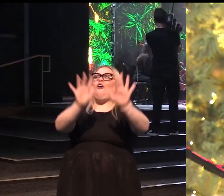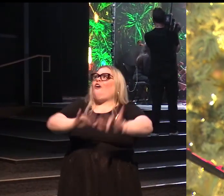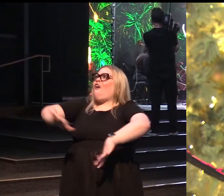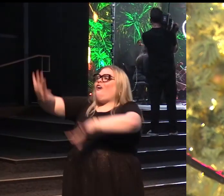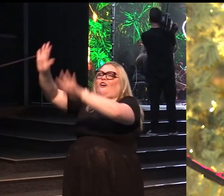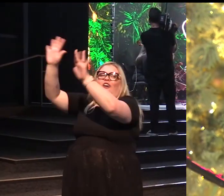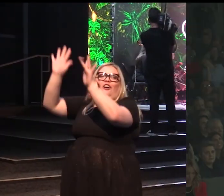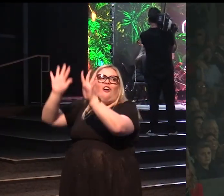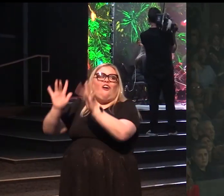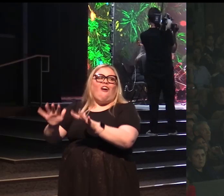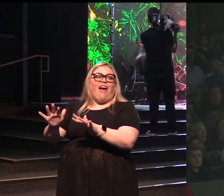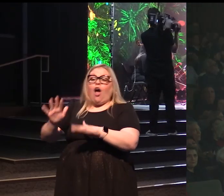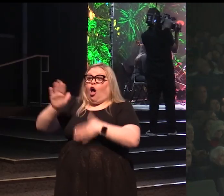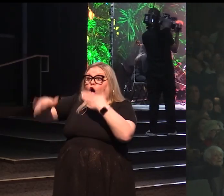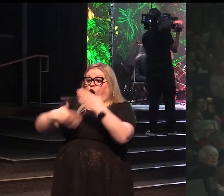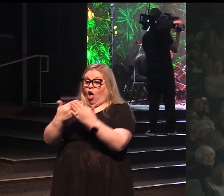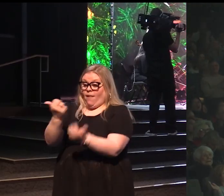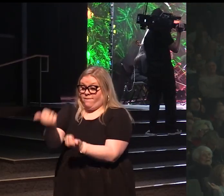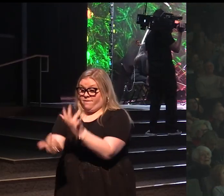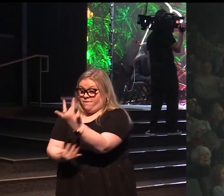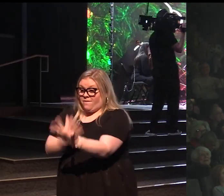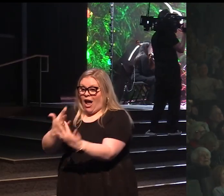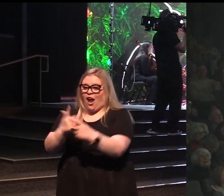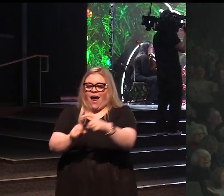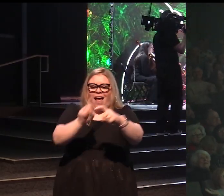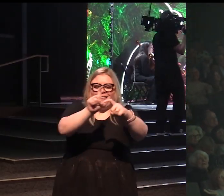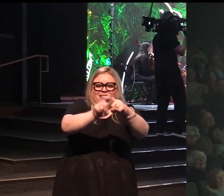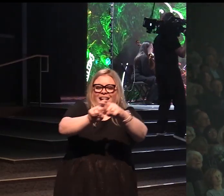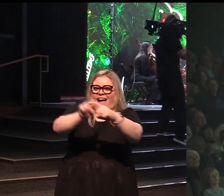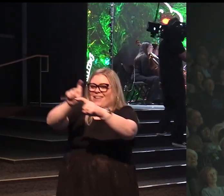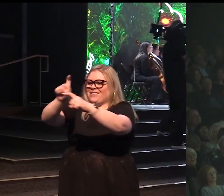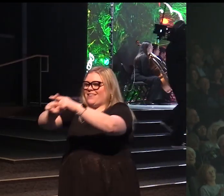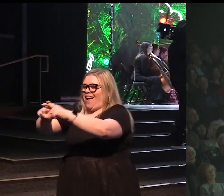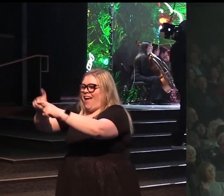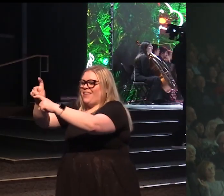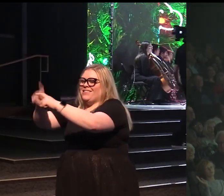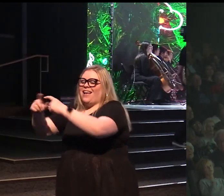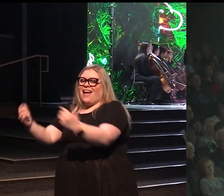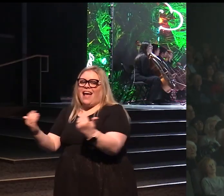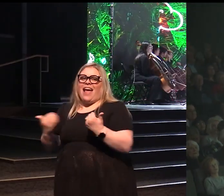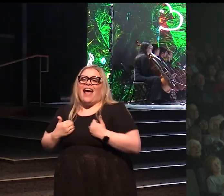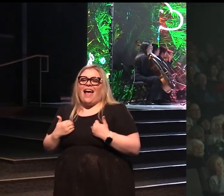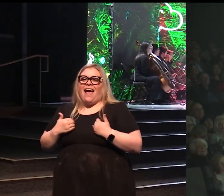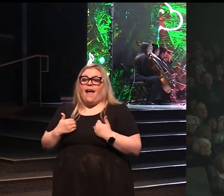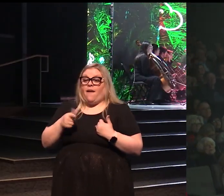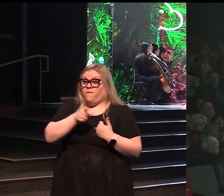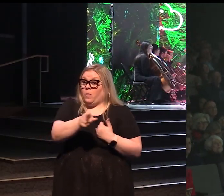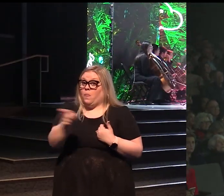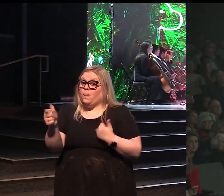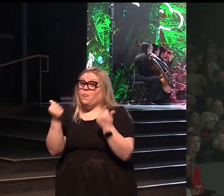On the trees outside, and all the stockings are hung by the